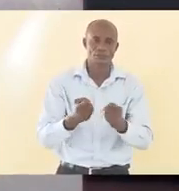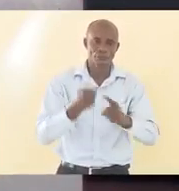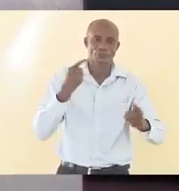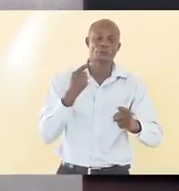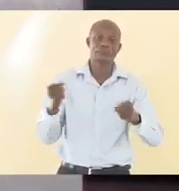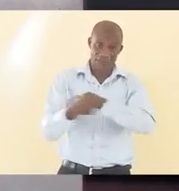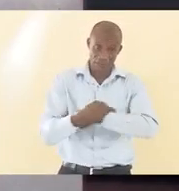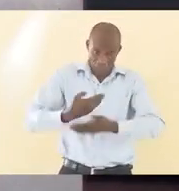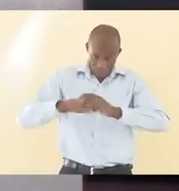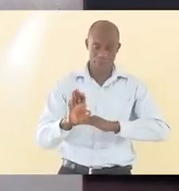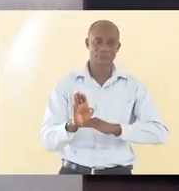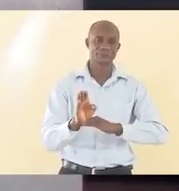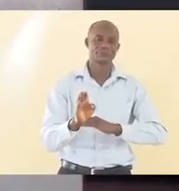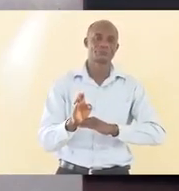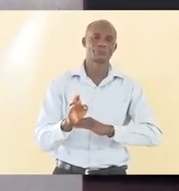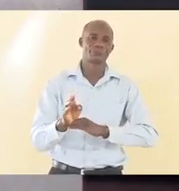wanting. From the day we were born,